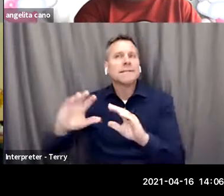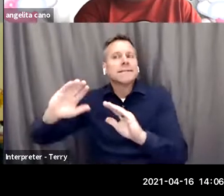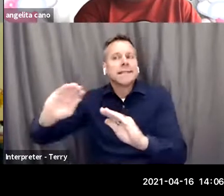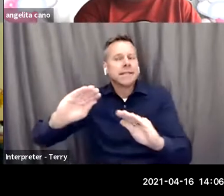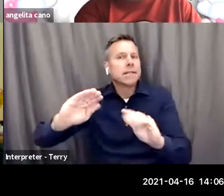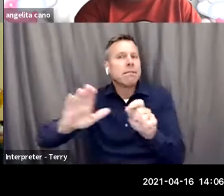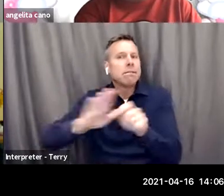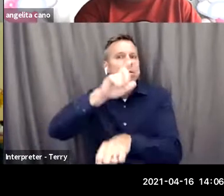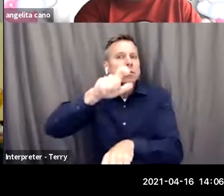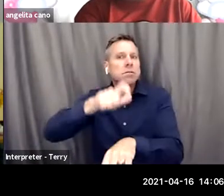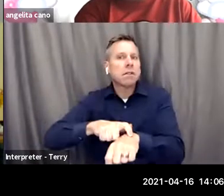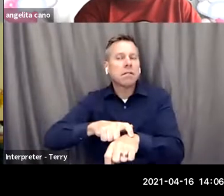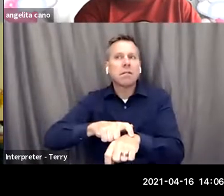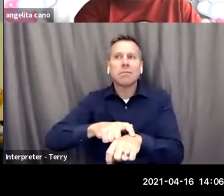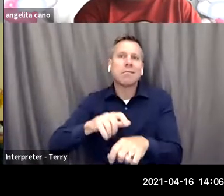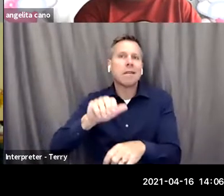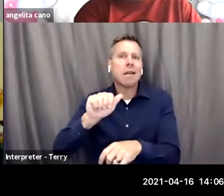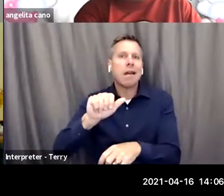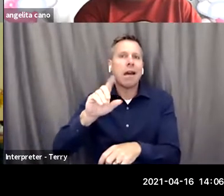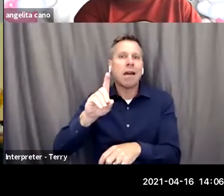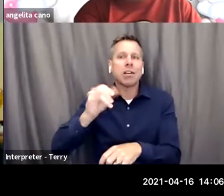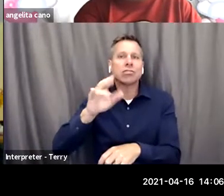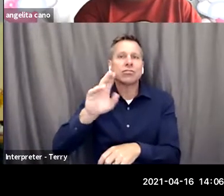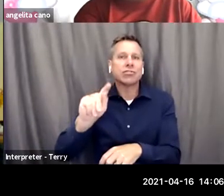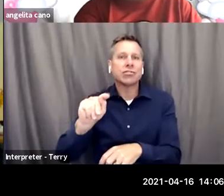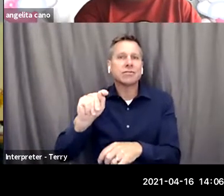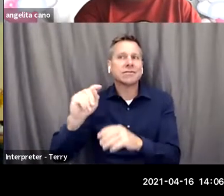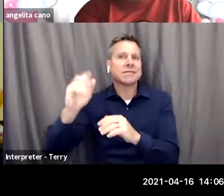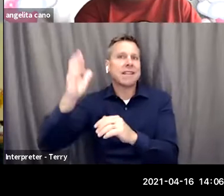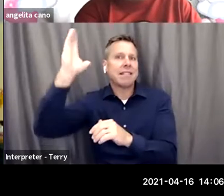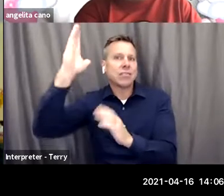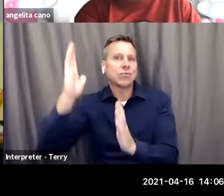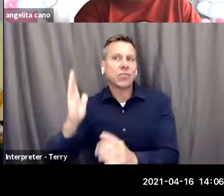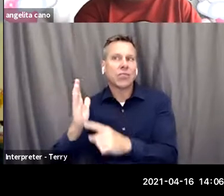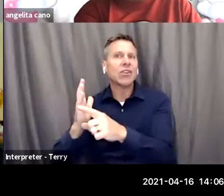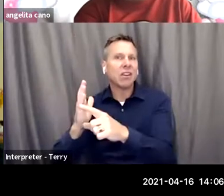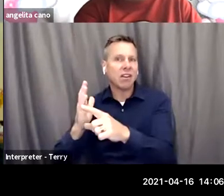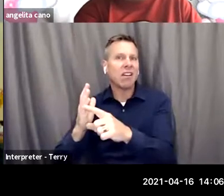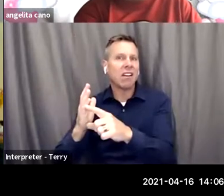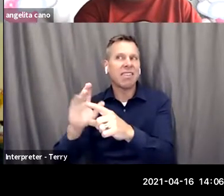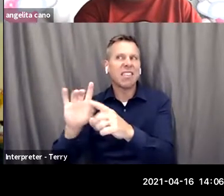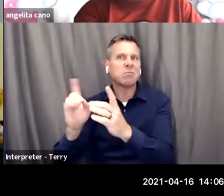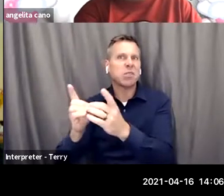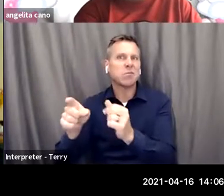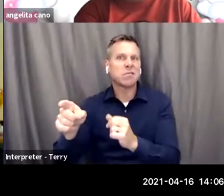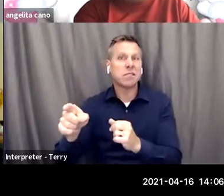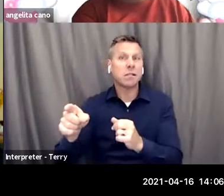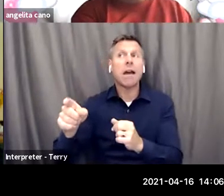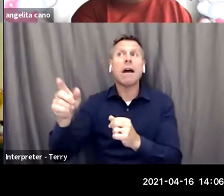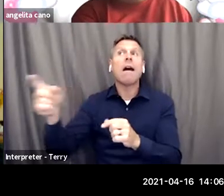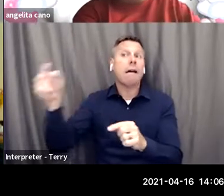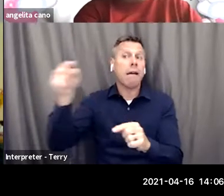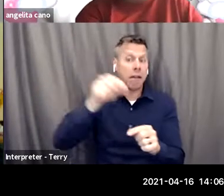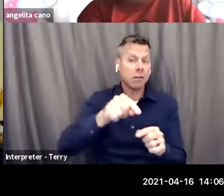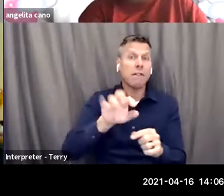role as an adjunct lecturer in the criminology department. When Project Rebound came to Fresno State, I